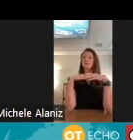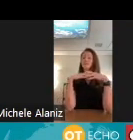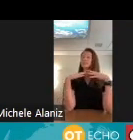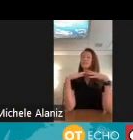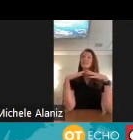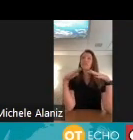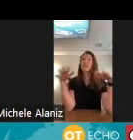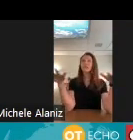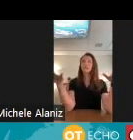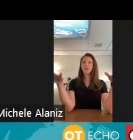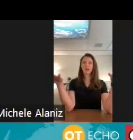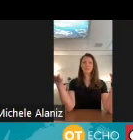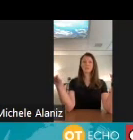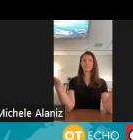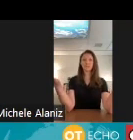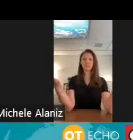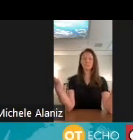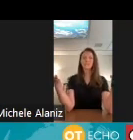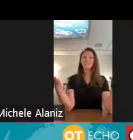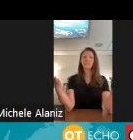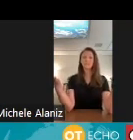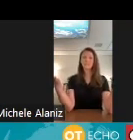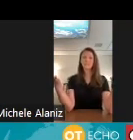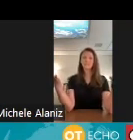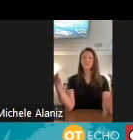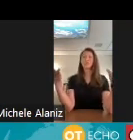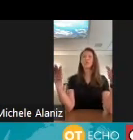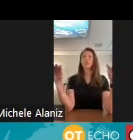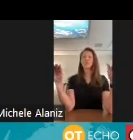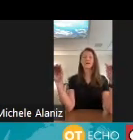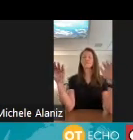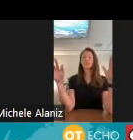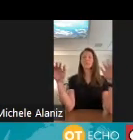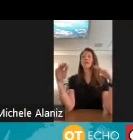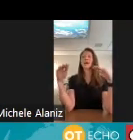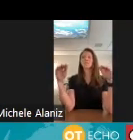and word task is a very commonly used intervention